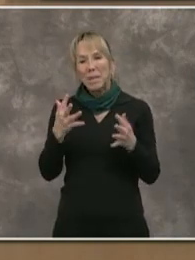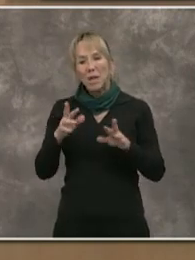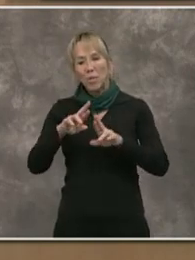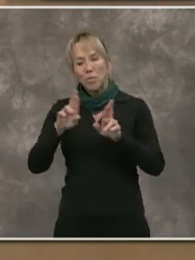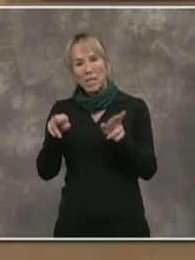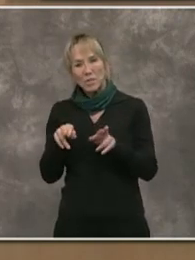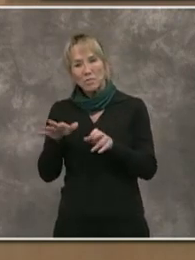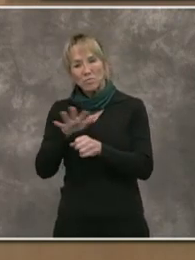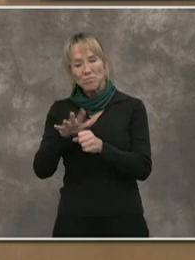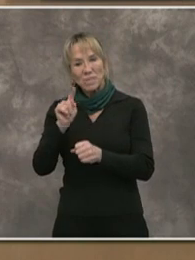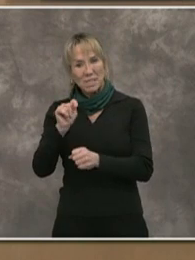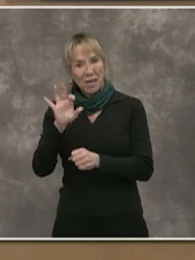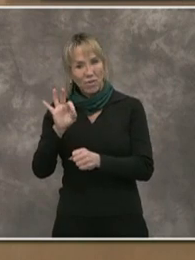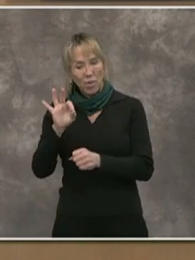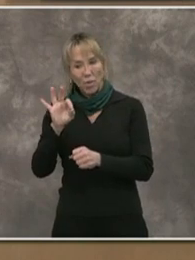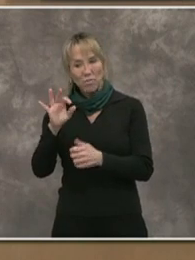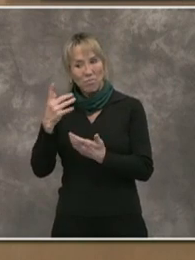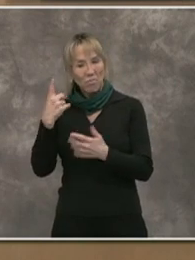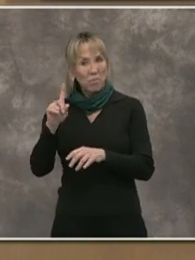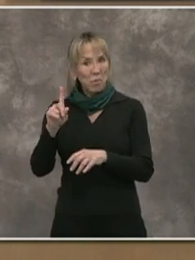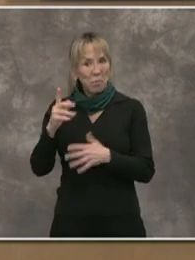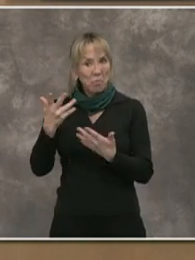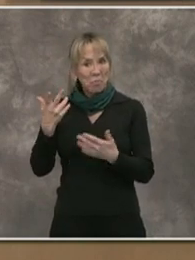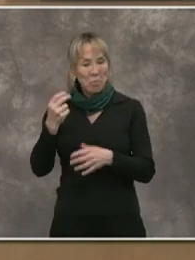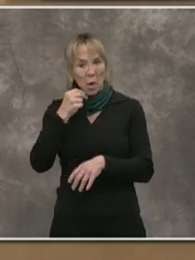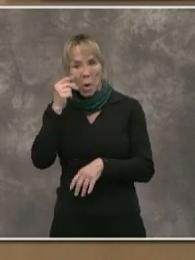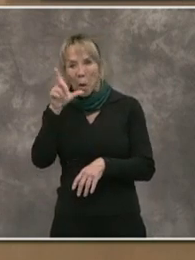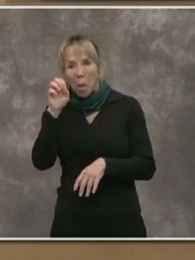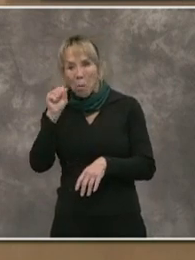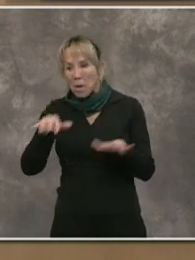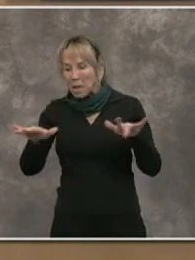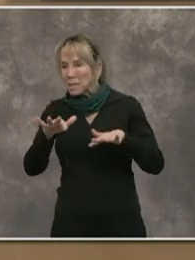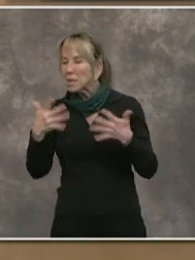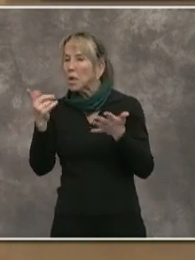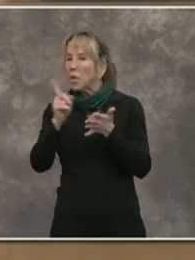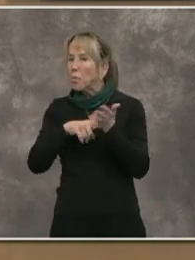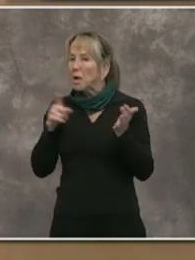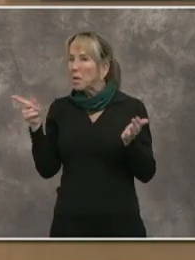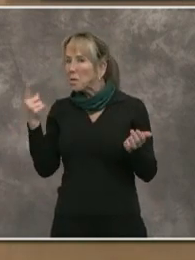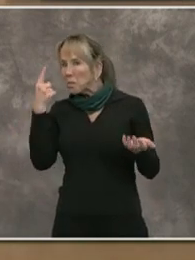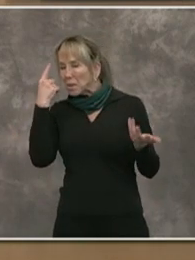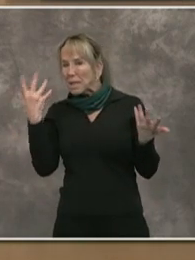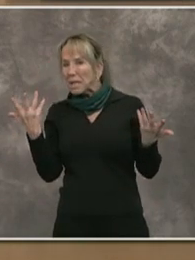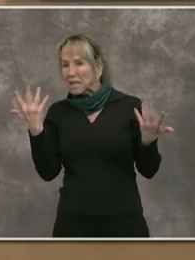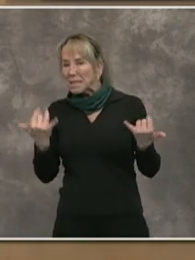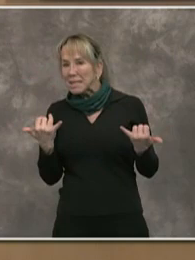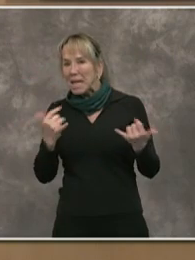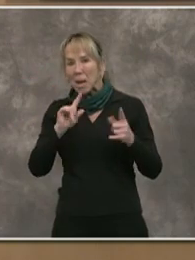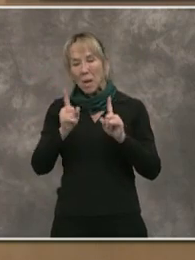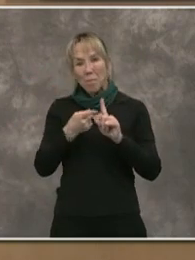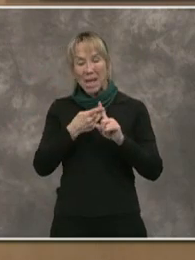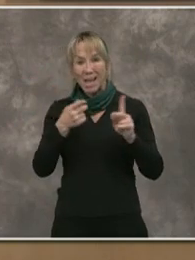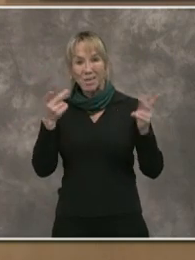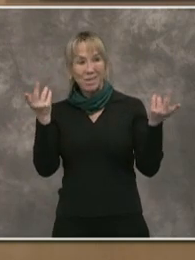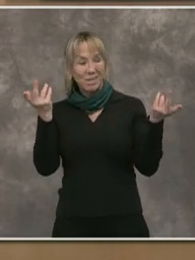Force on the Homeless, what are your thoughts on San Diego police going out in the rain, shooing the homeless off public property, and